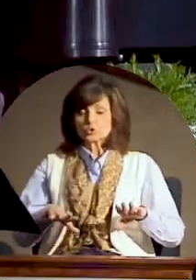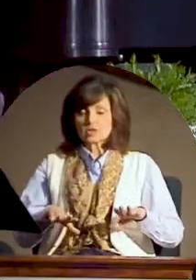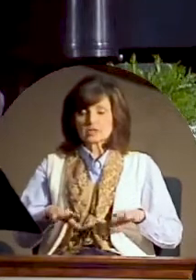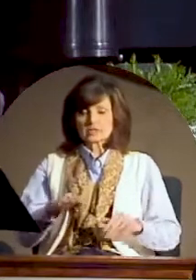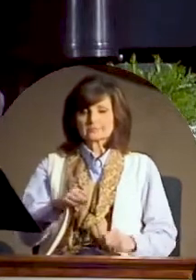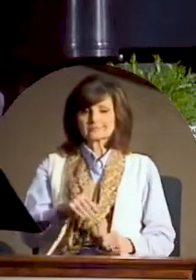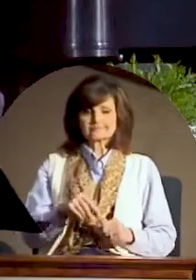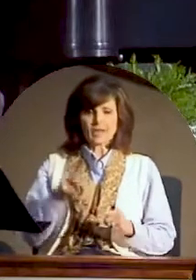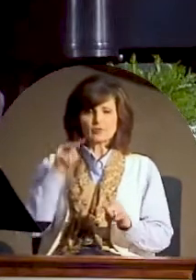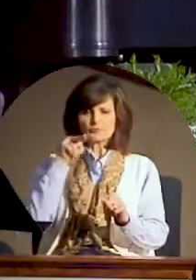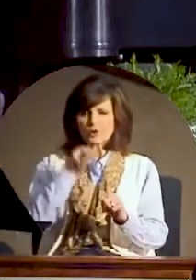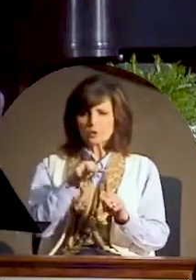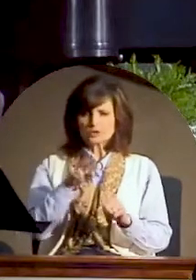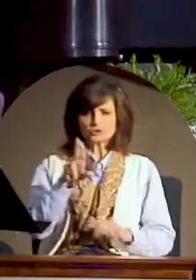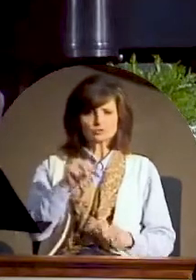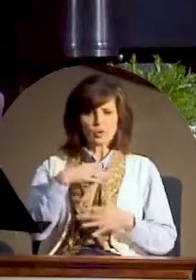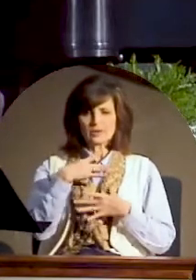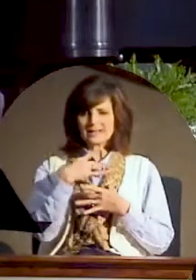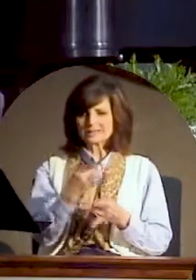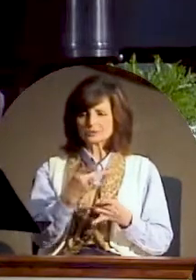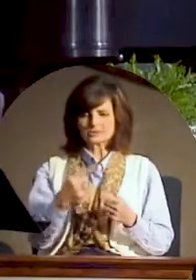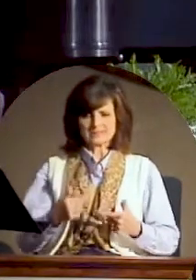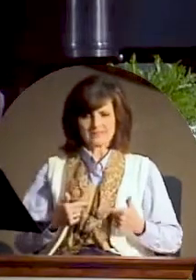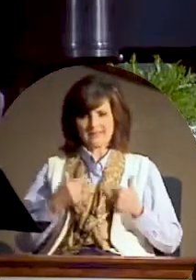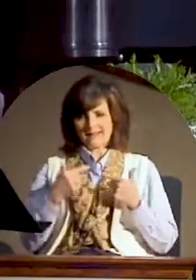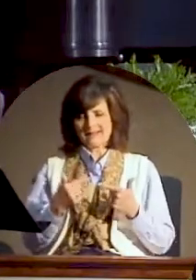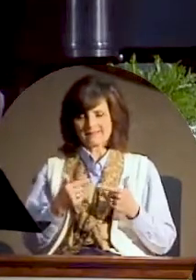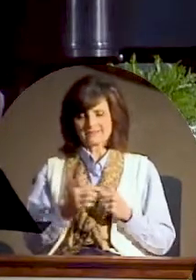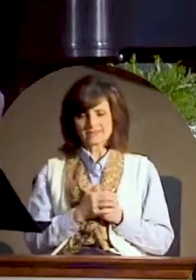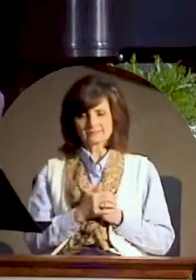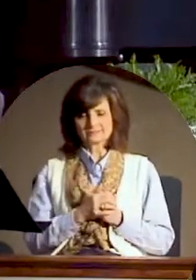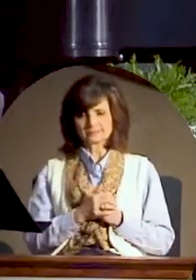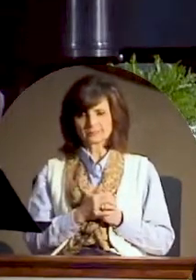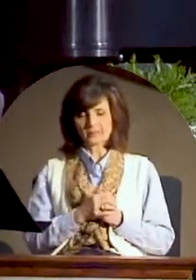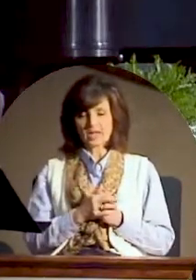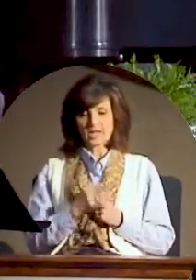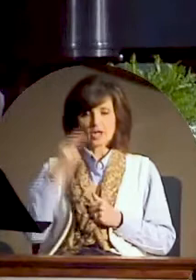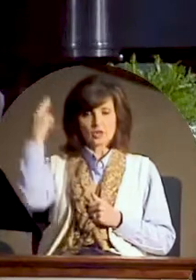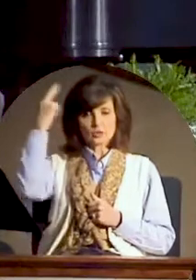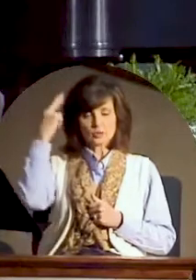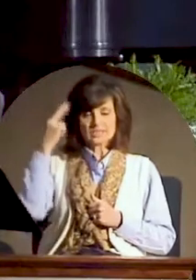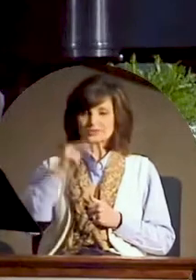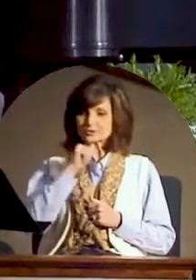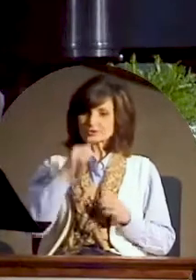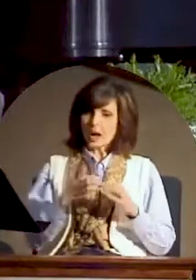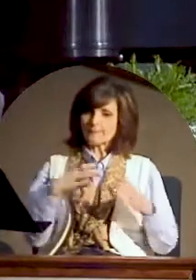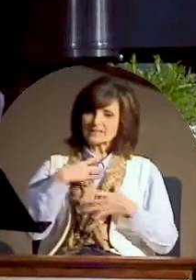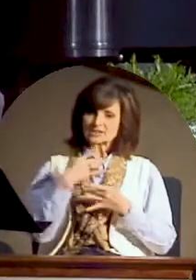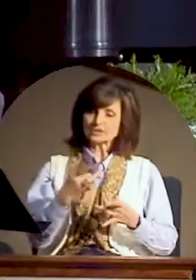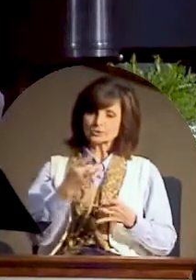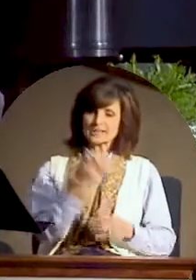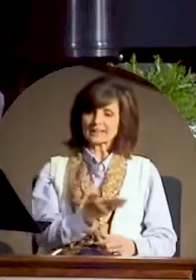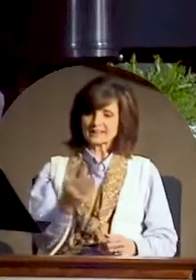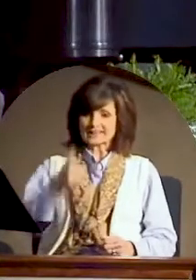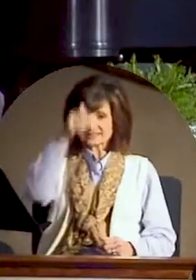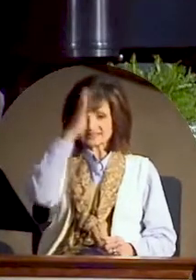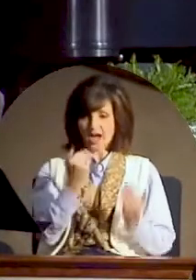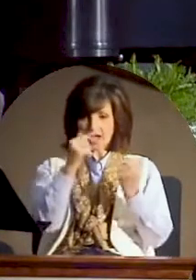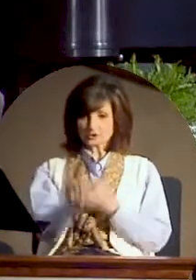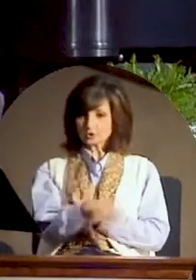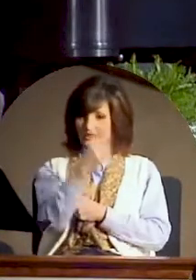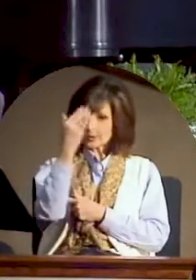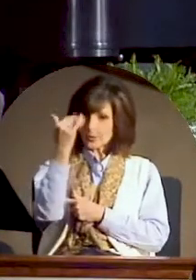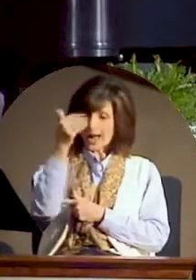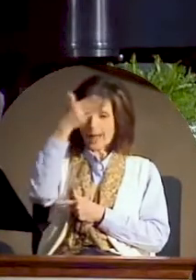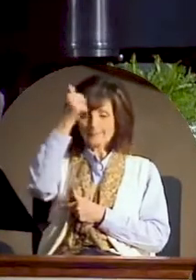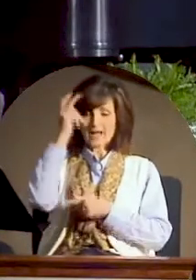concentration. There's no interest in life. You know, the reason there's so little interest in the things of God in our day is